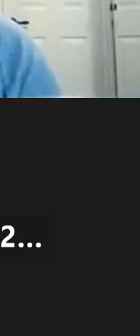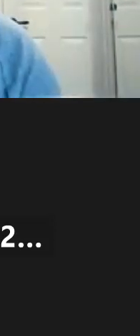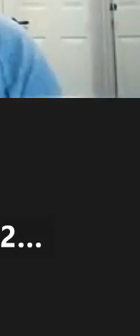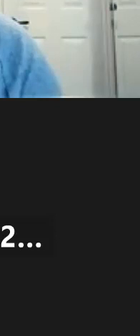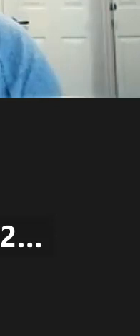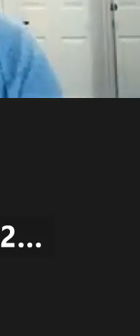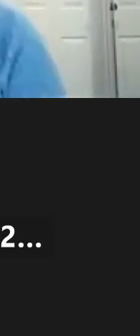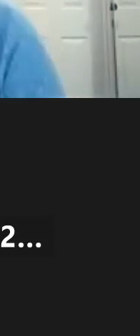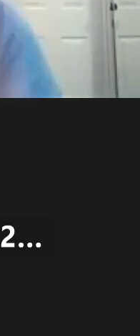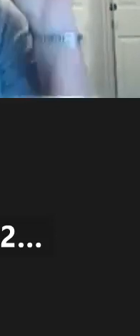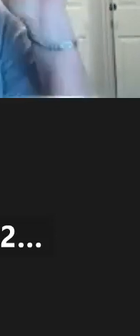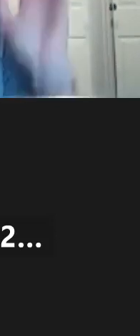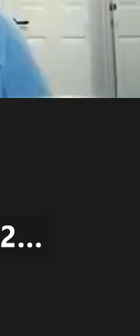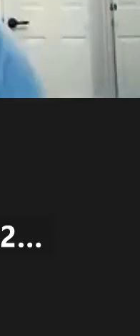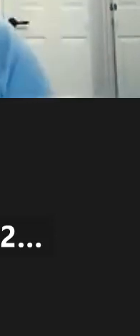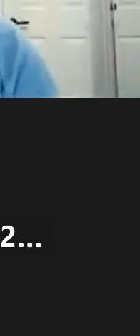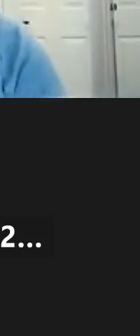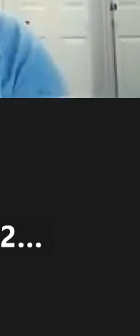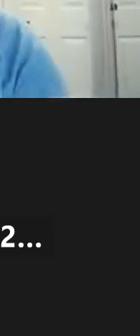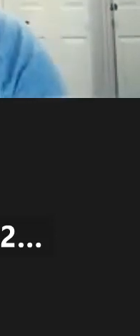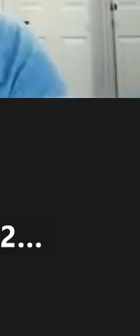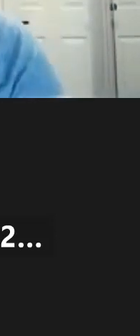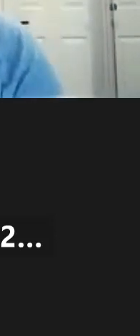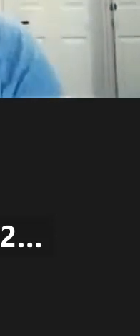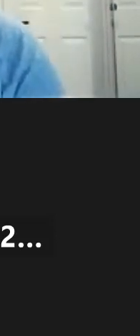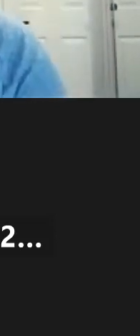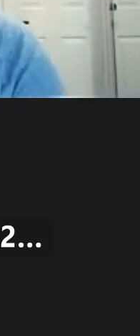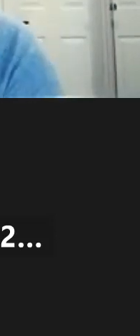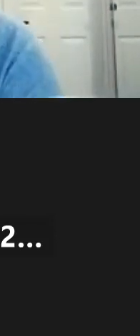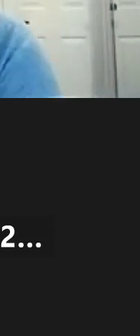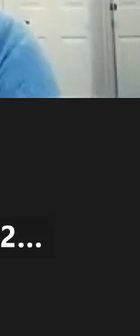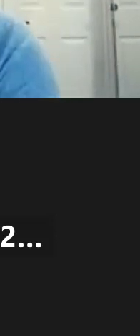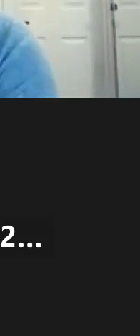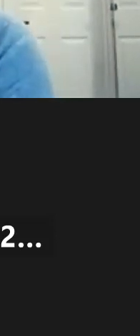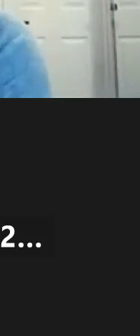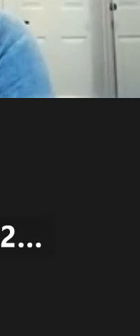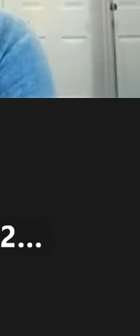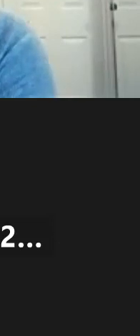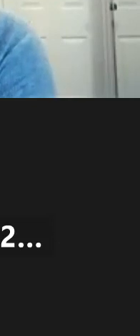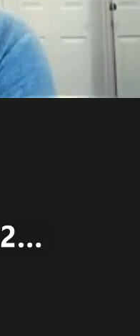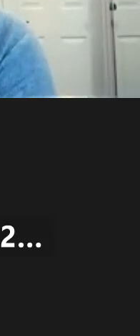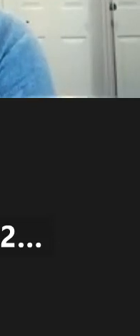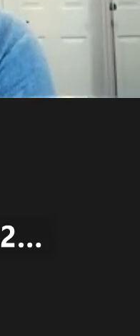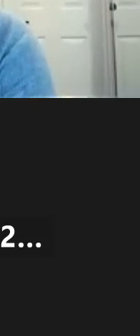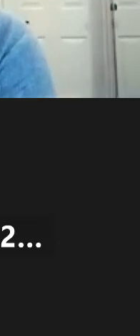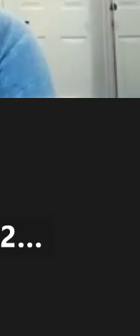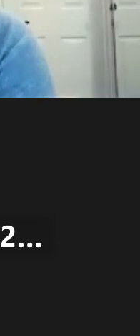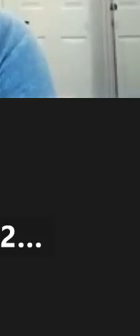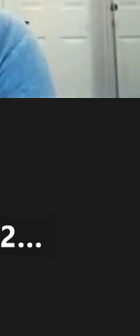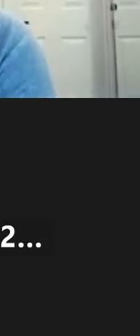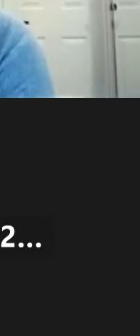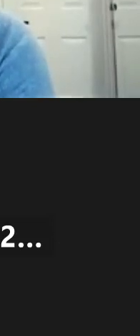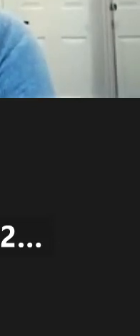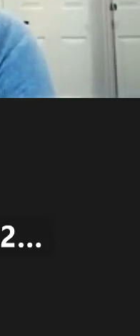thank you about the both. slides. Hopefully there'll be more opportunity for us to collaborate in the future for maybe future sessions or training. So thank you